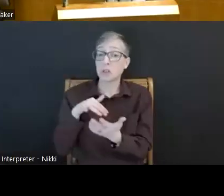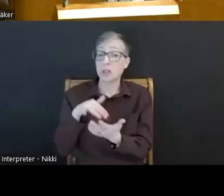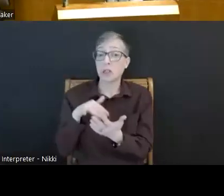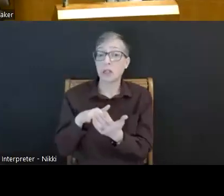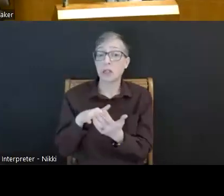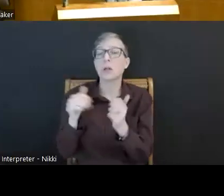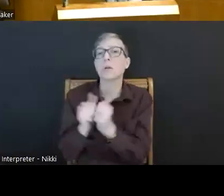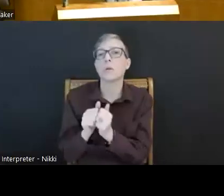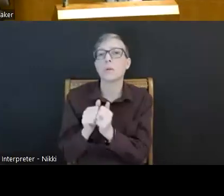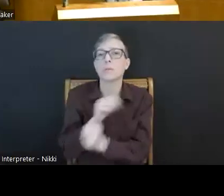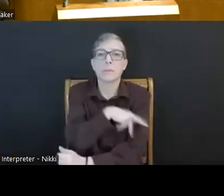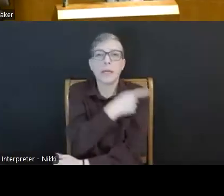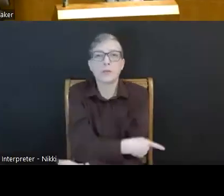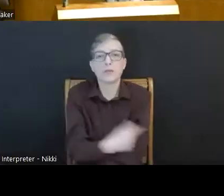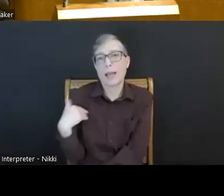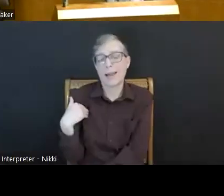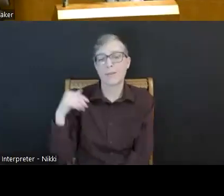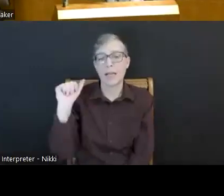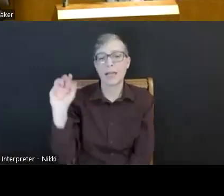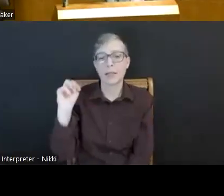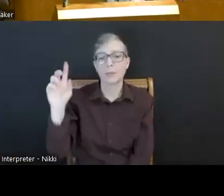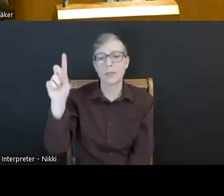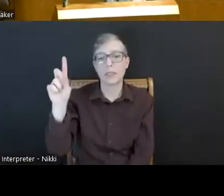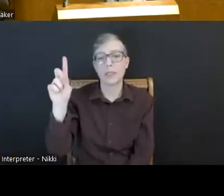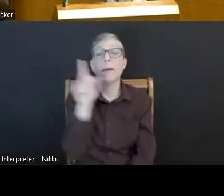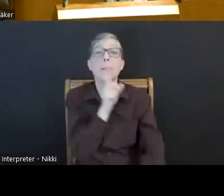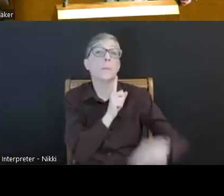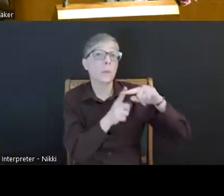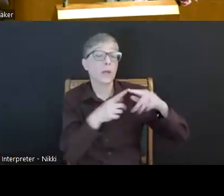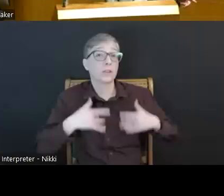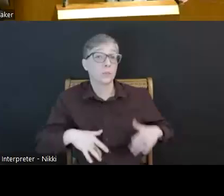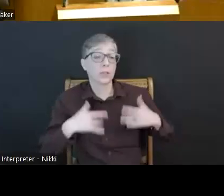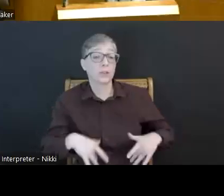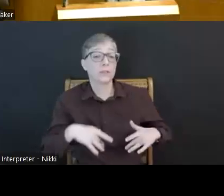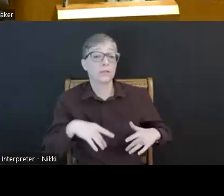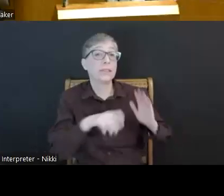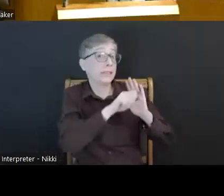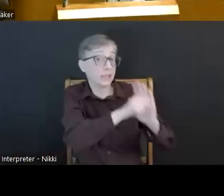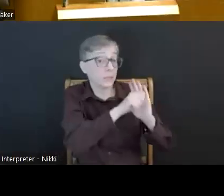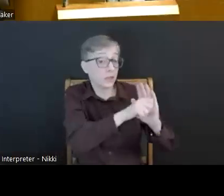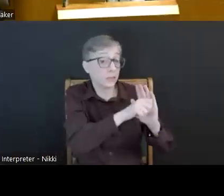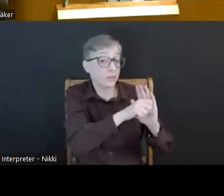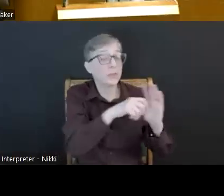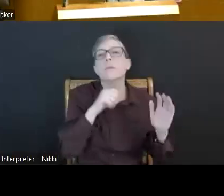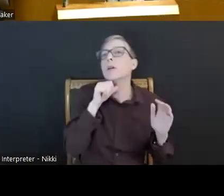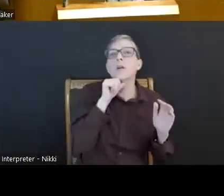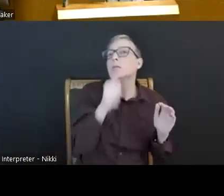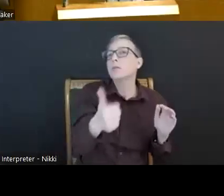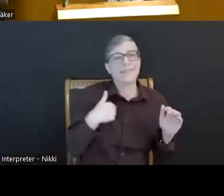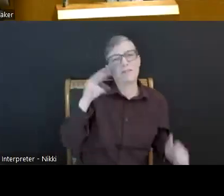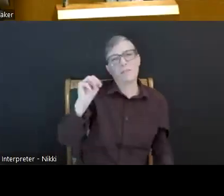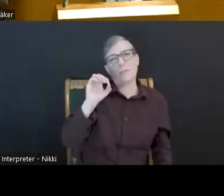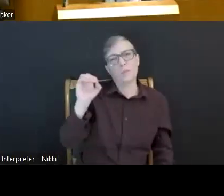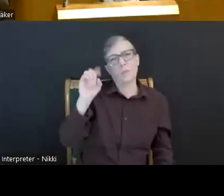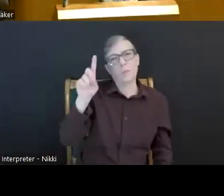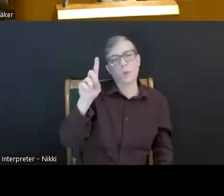depression symptoms, but who did not meet criteria for a mood disorder. So I want to make that very clear. The treatments